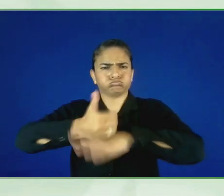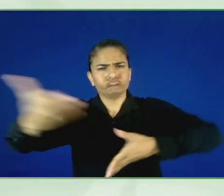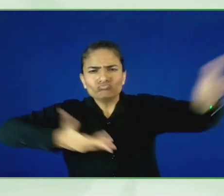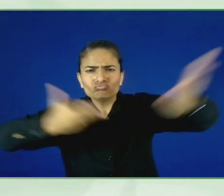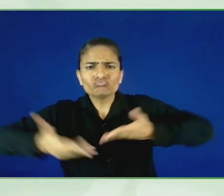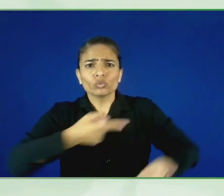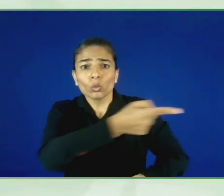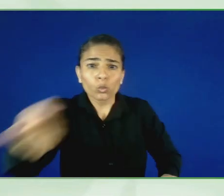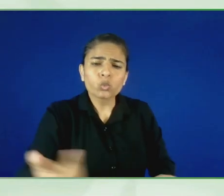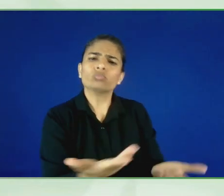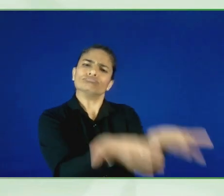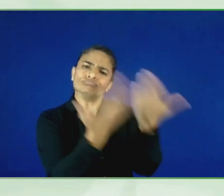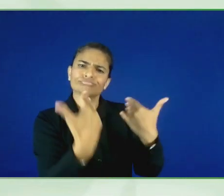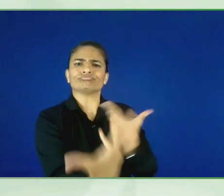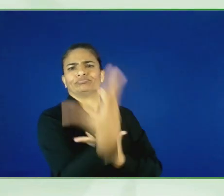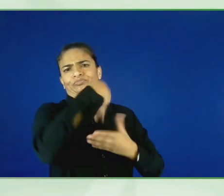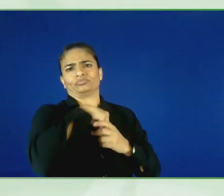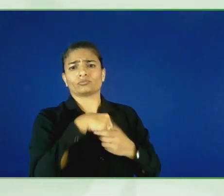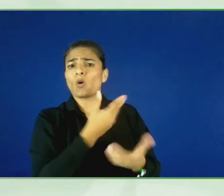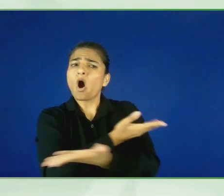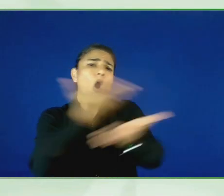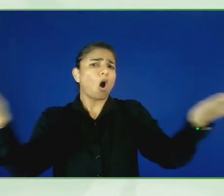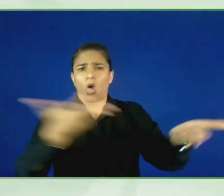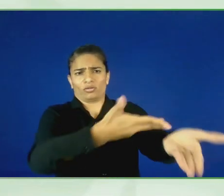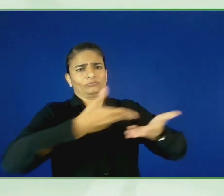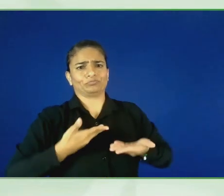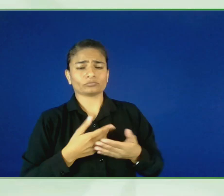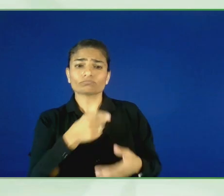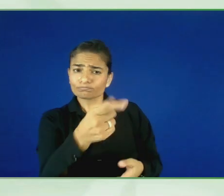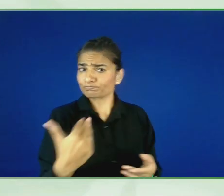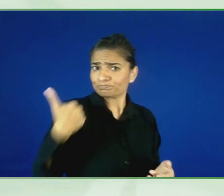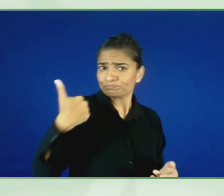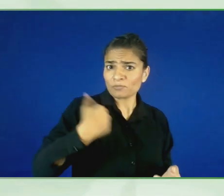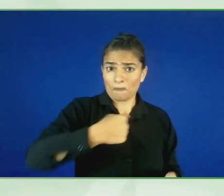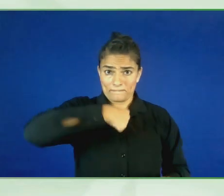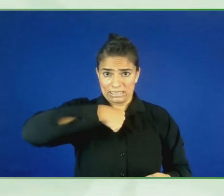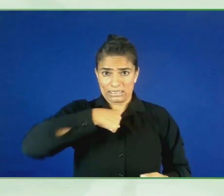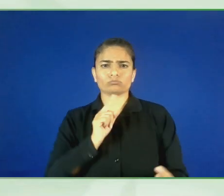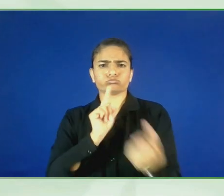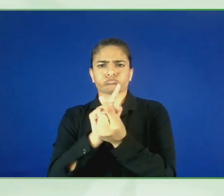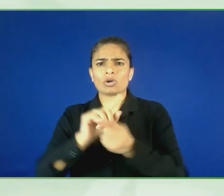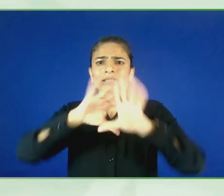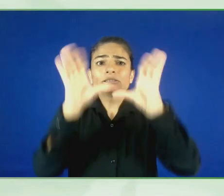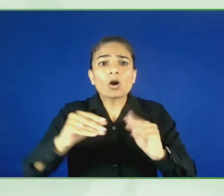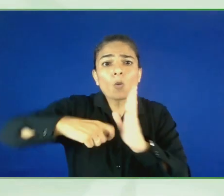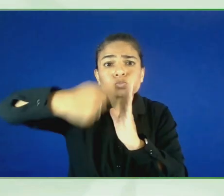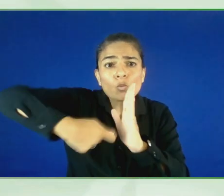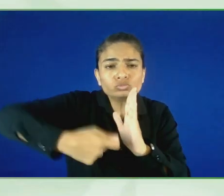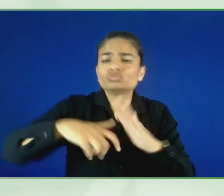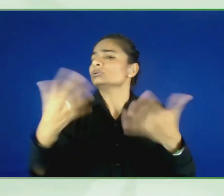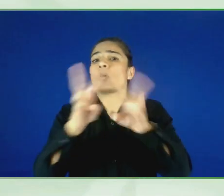where we exactly talk about leadership and data and the huge potential of that. So thank you. Thanks for sharing that.